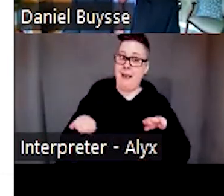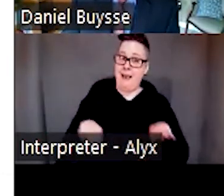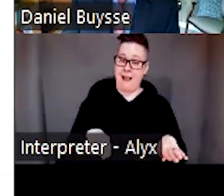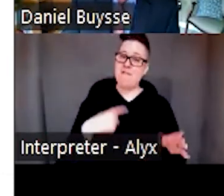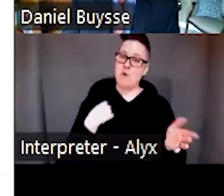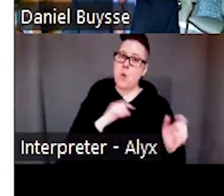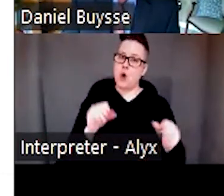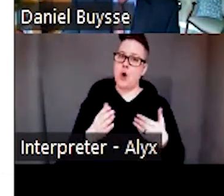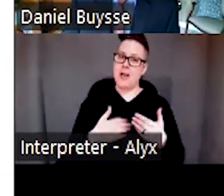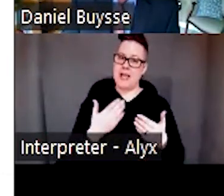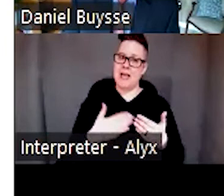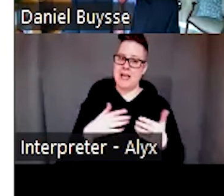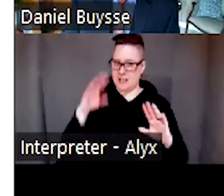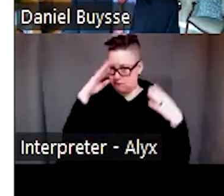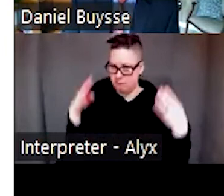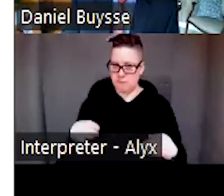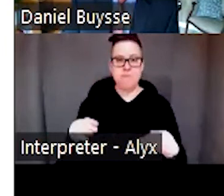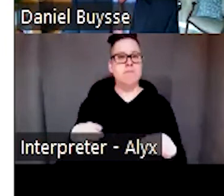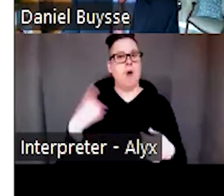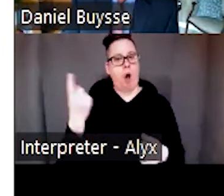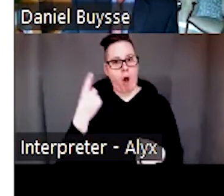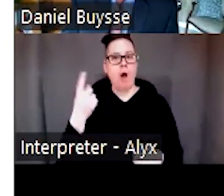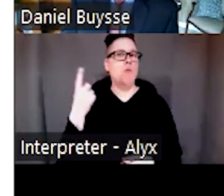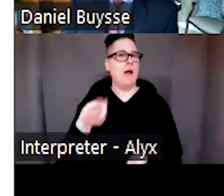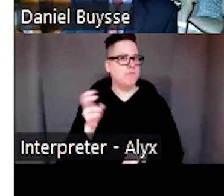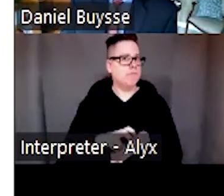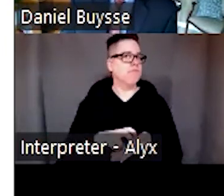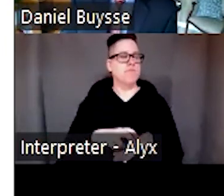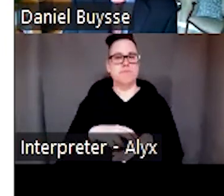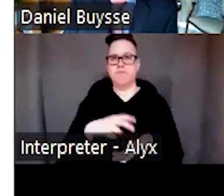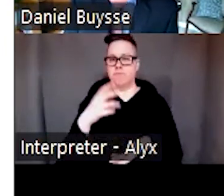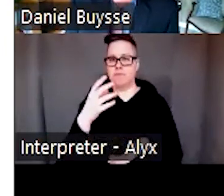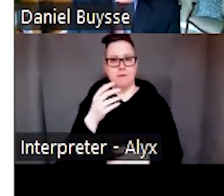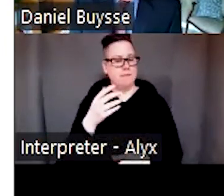fairly easily target regularity, timing, and amount.